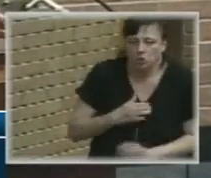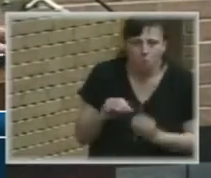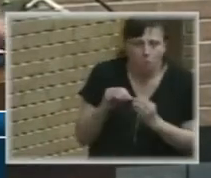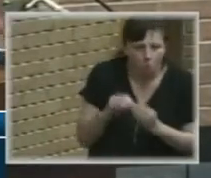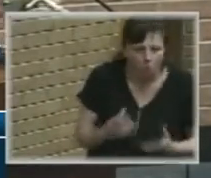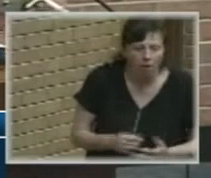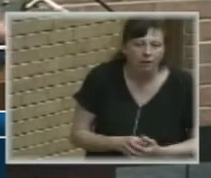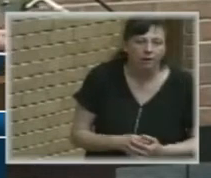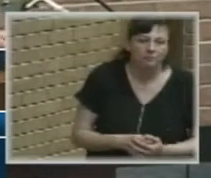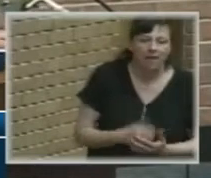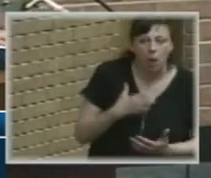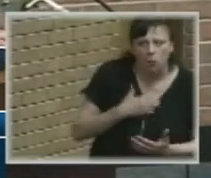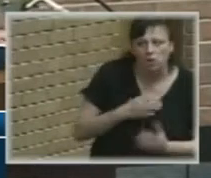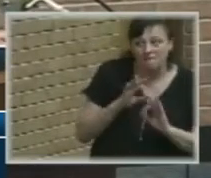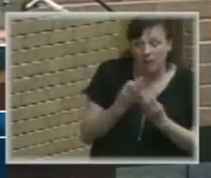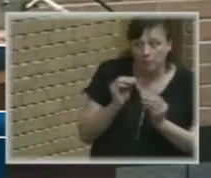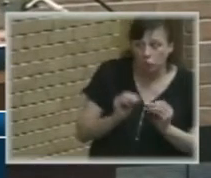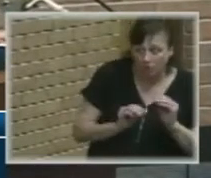family, but